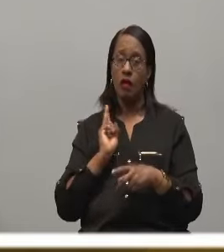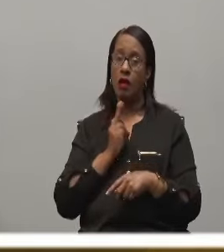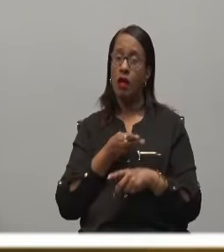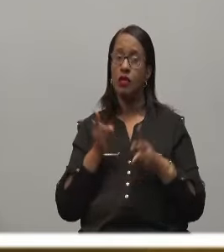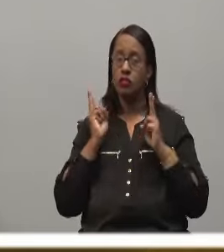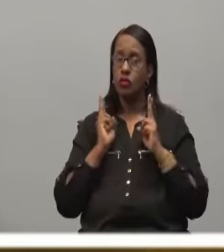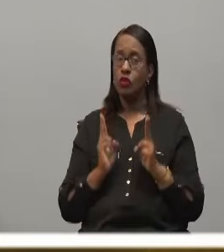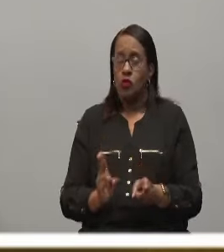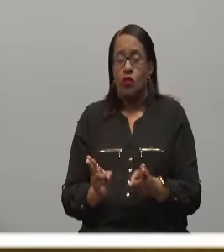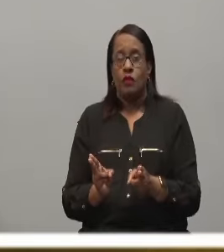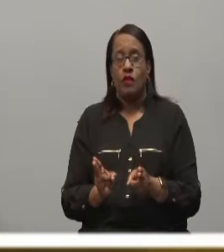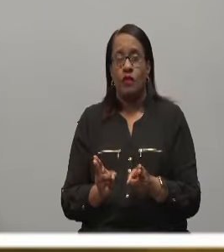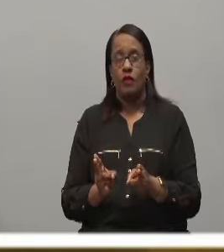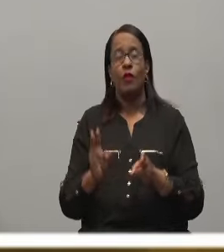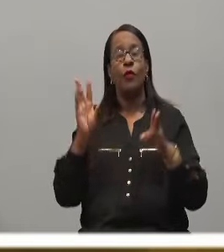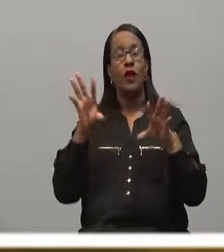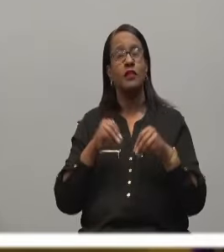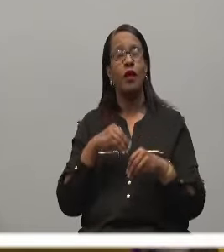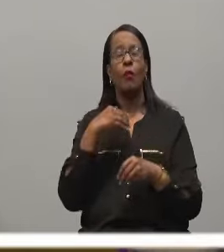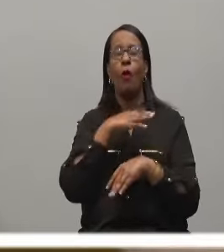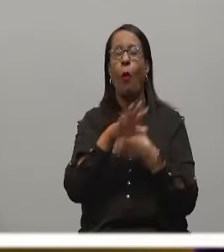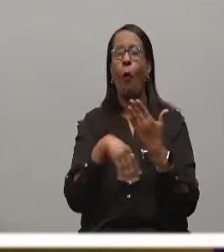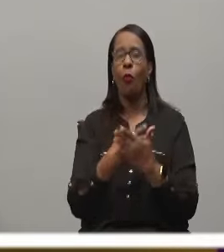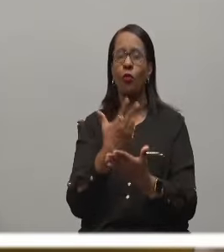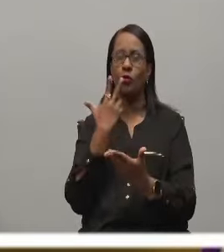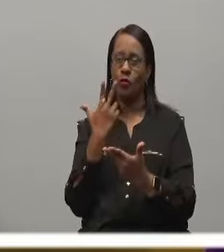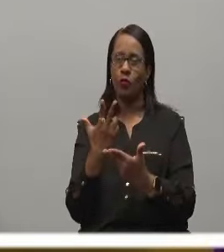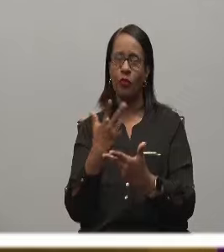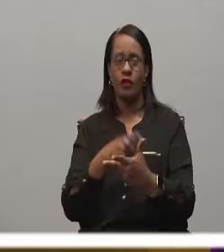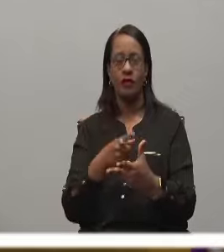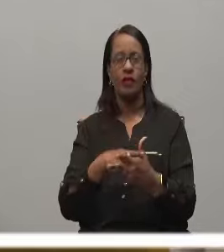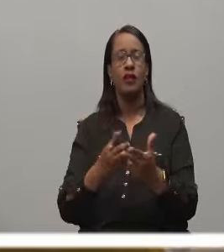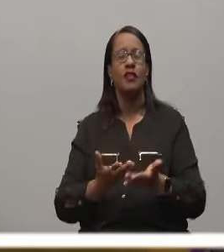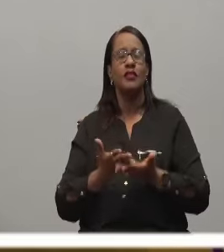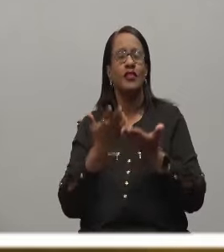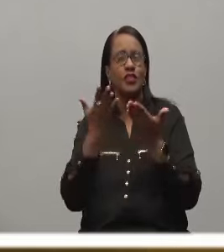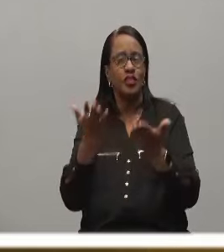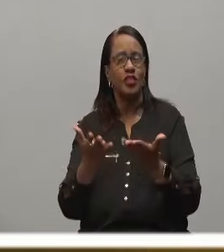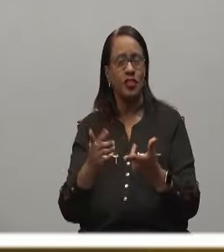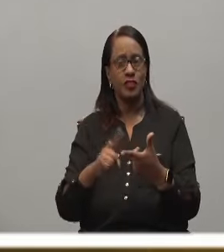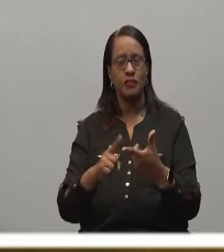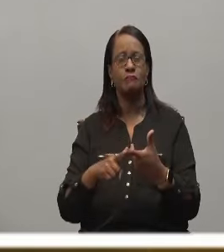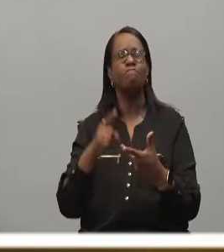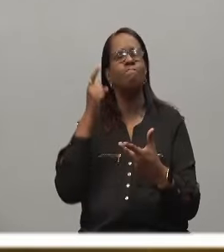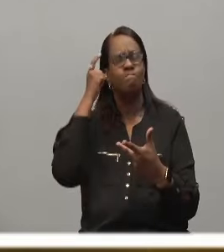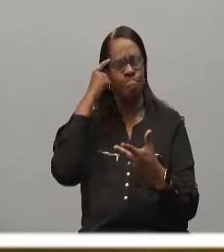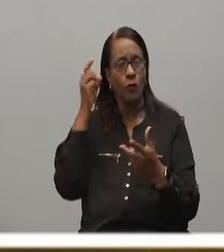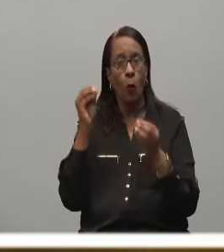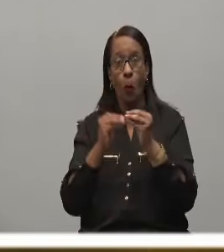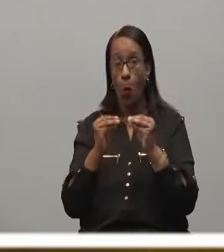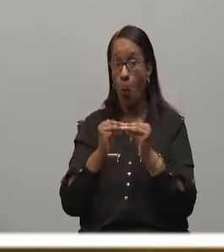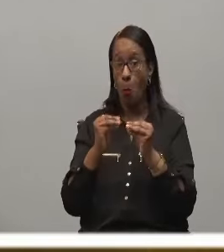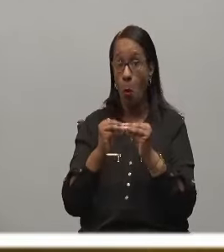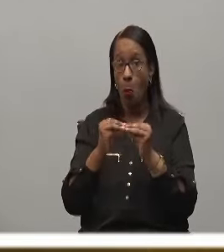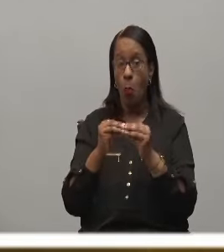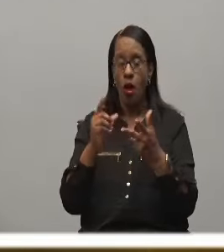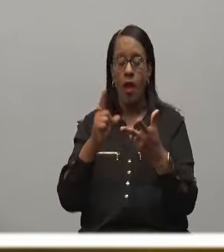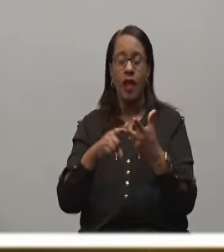For us, come on, help me now. Help me now, God, help me now. You're looking very shy this morning. For us,